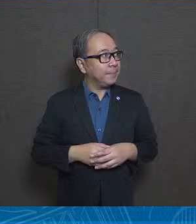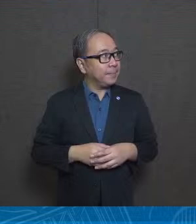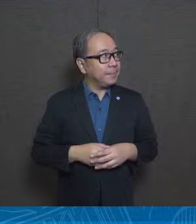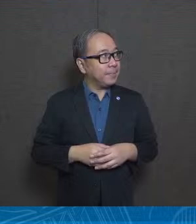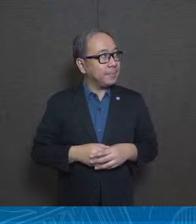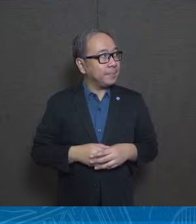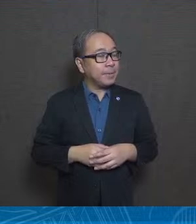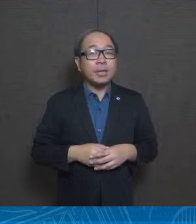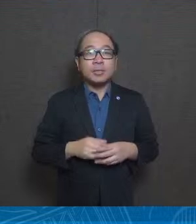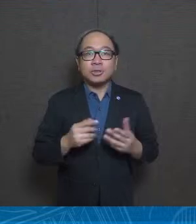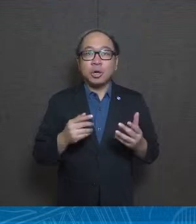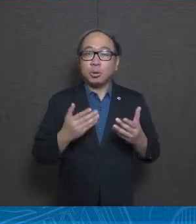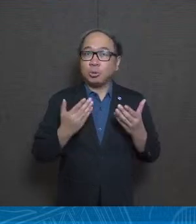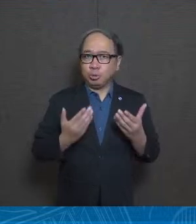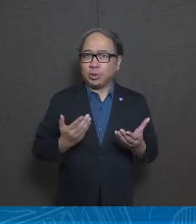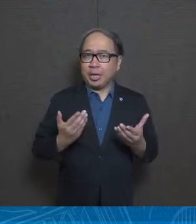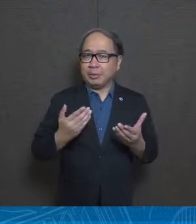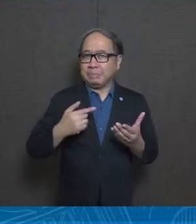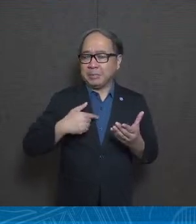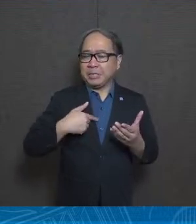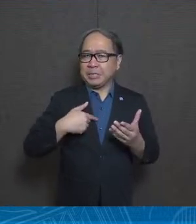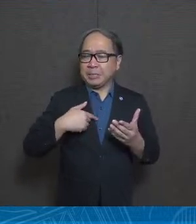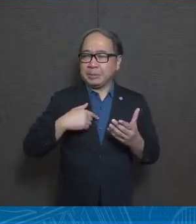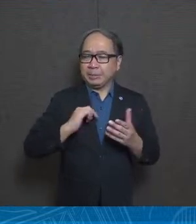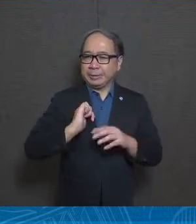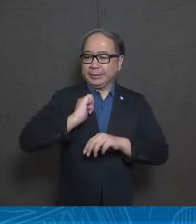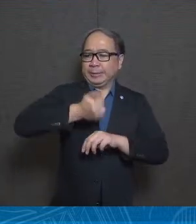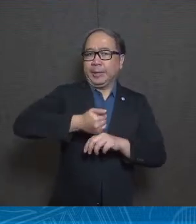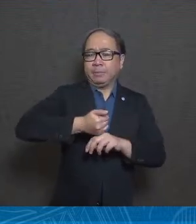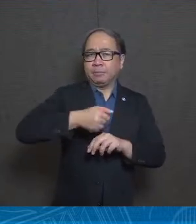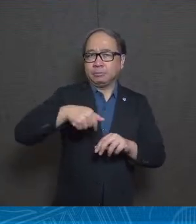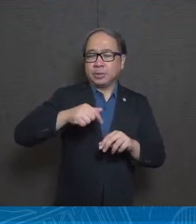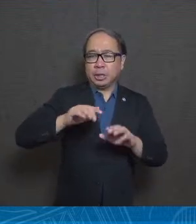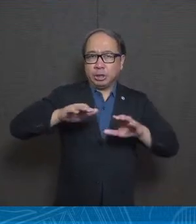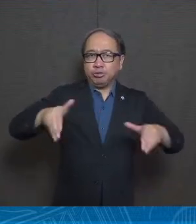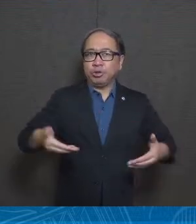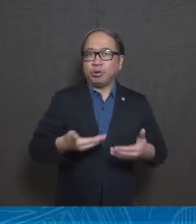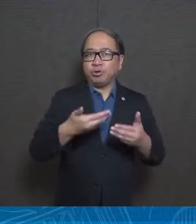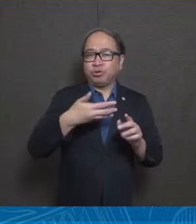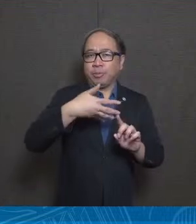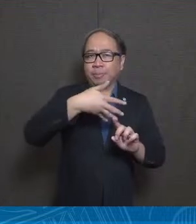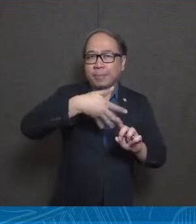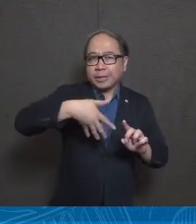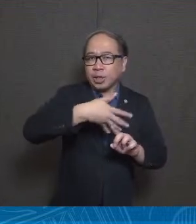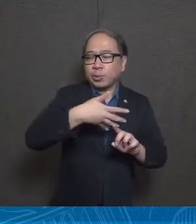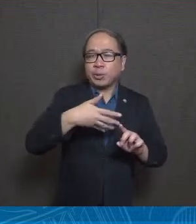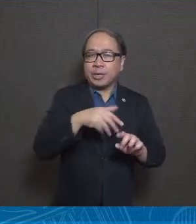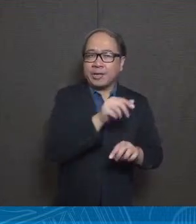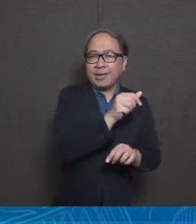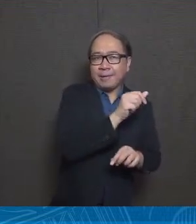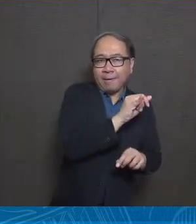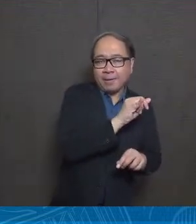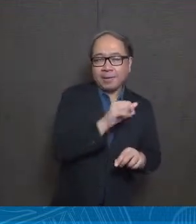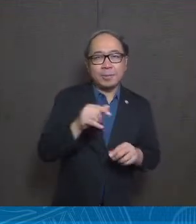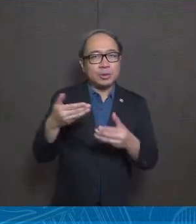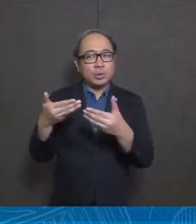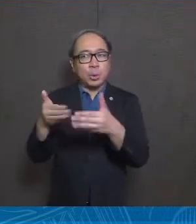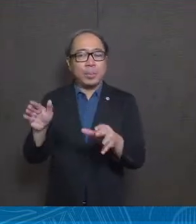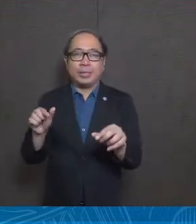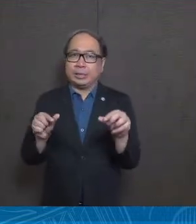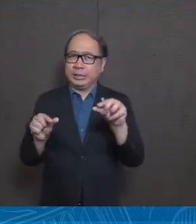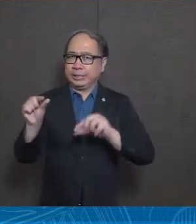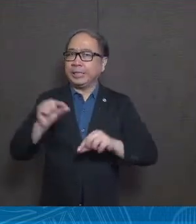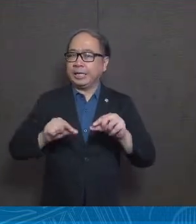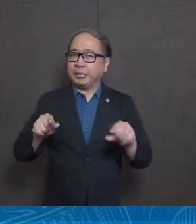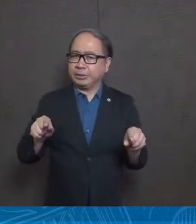Today, they asked me to set the scene for the intersection of AI and open science. It's a very complicated task, and I need your help in